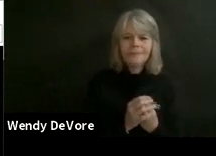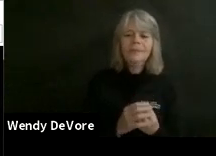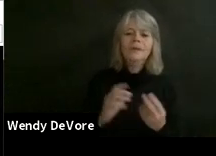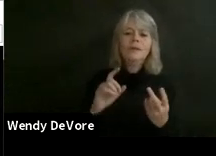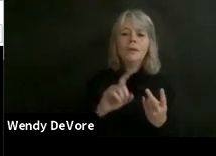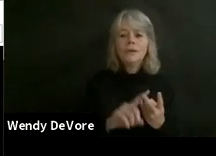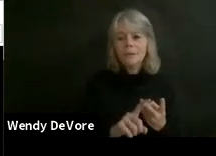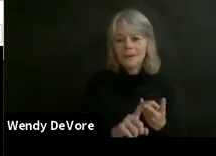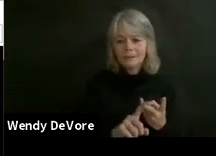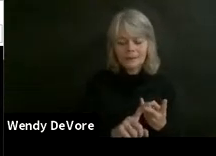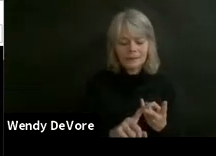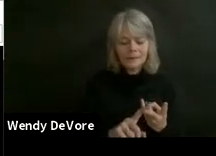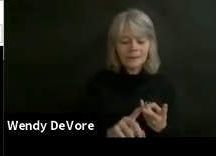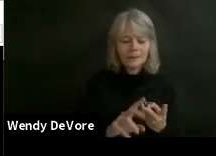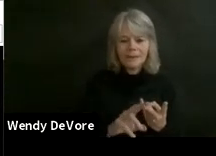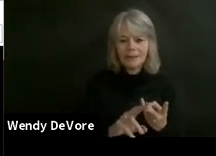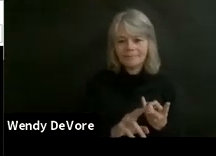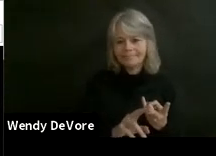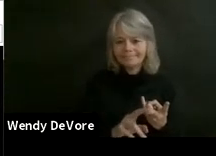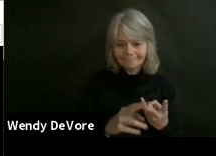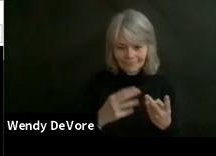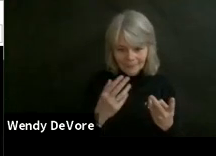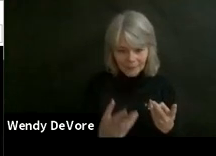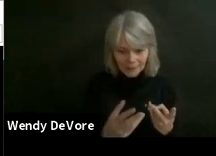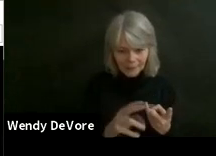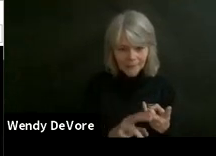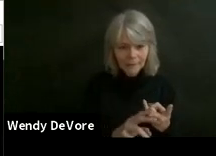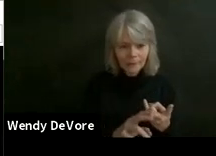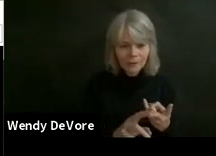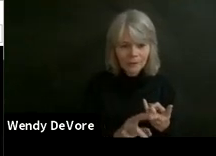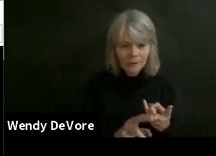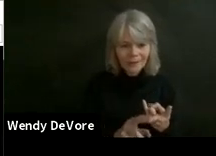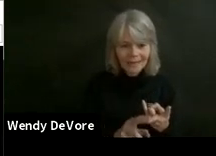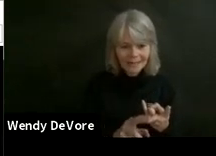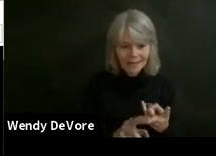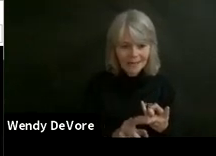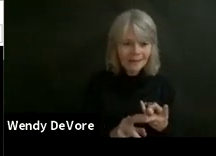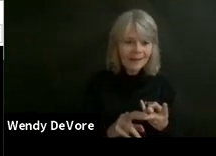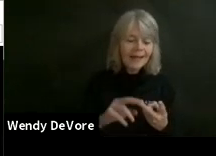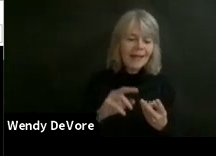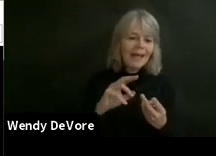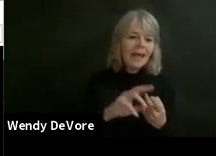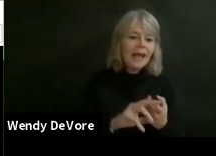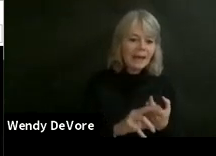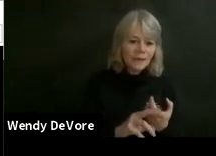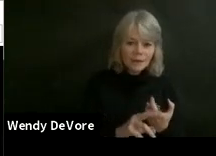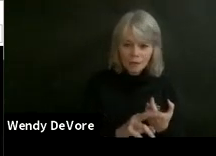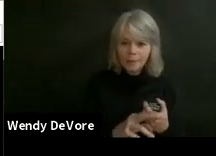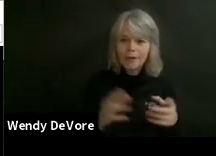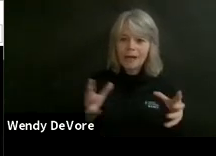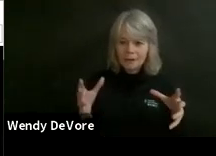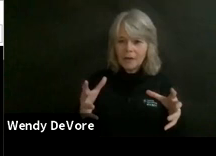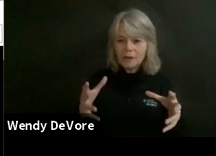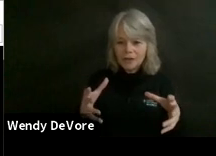so you as the person who's doing the intake and the